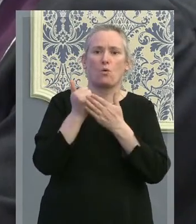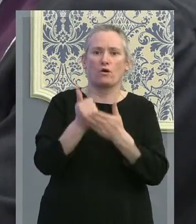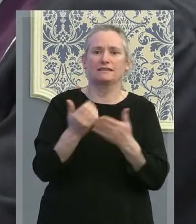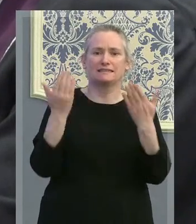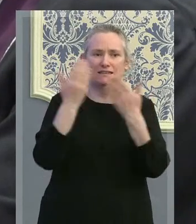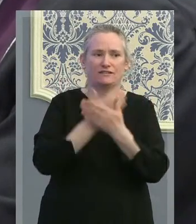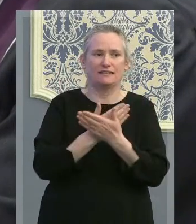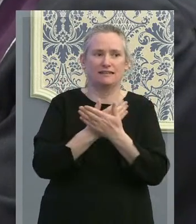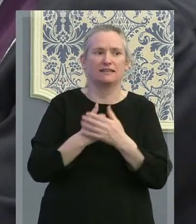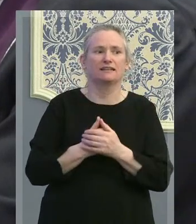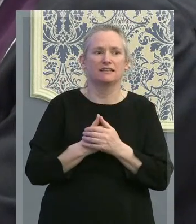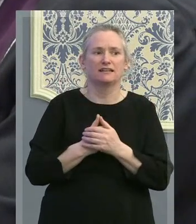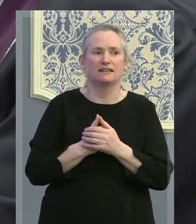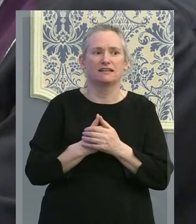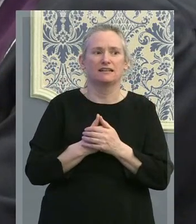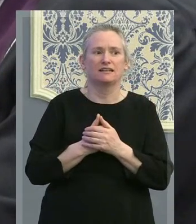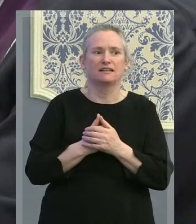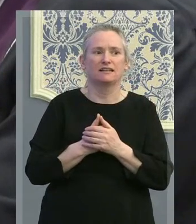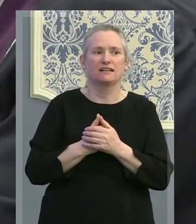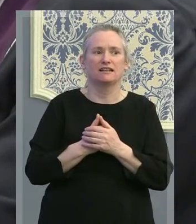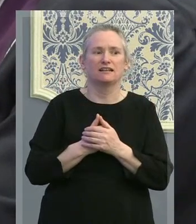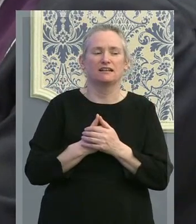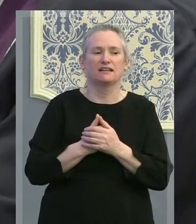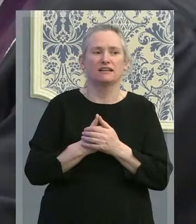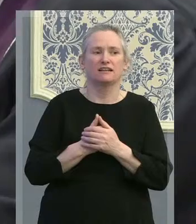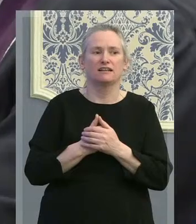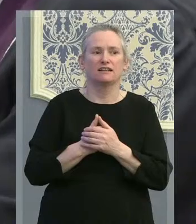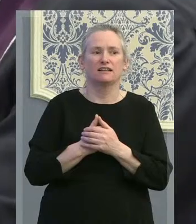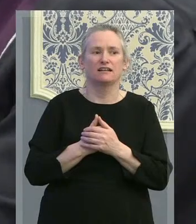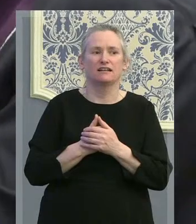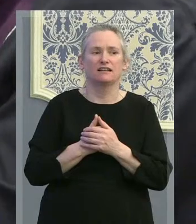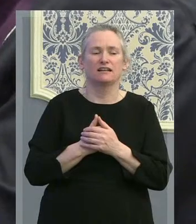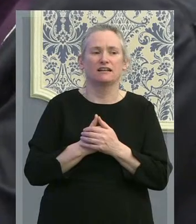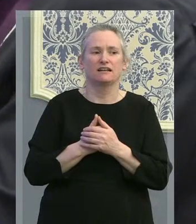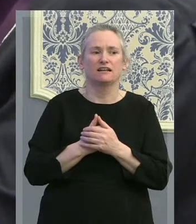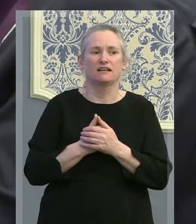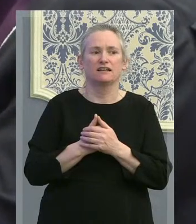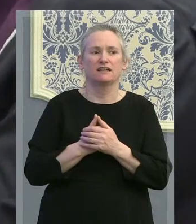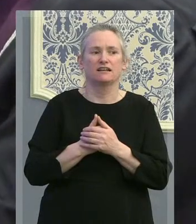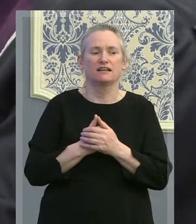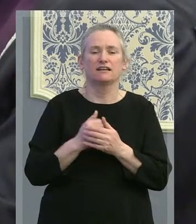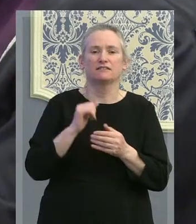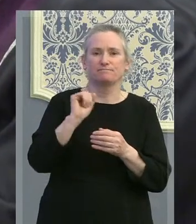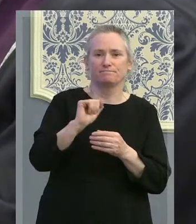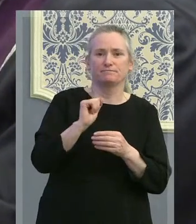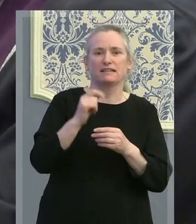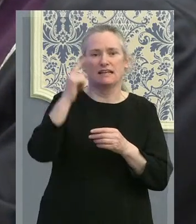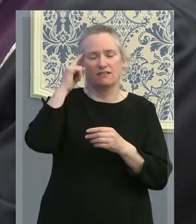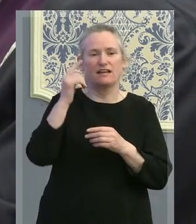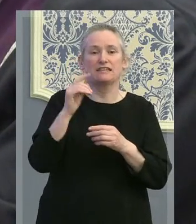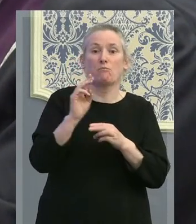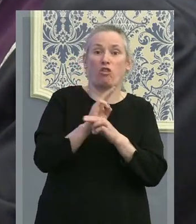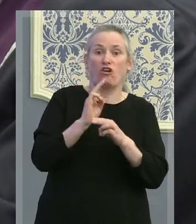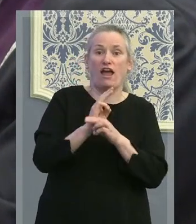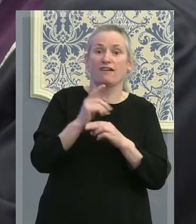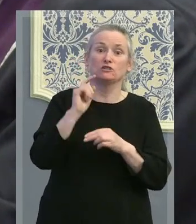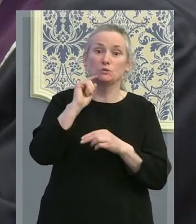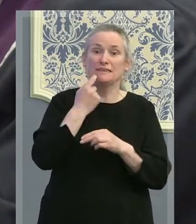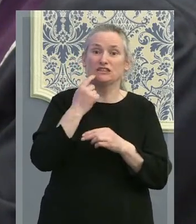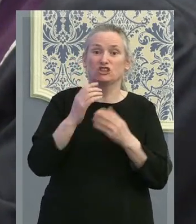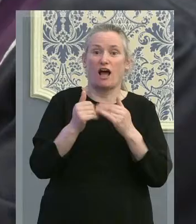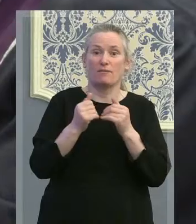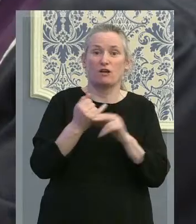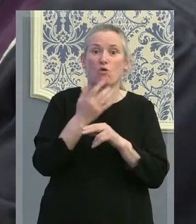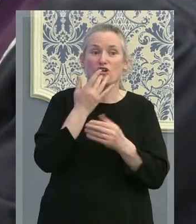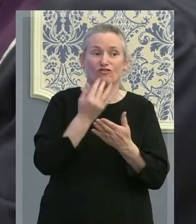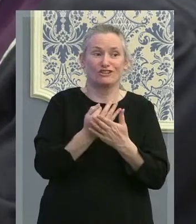His father, as was spoken about earlier, worked in Clover Meads. His mother ran a shop, a sweet shop in Waterford. The